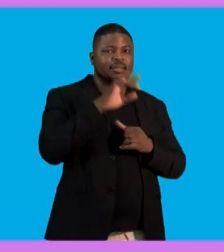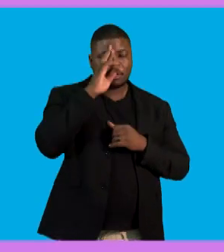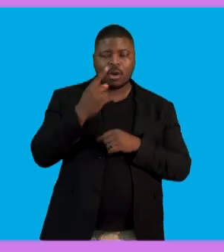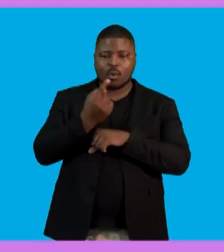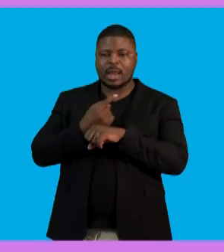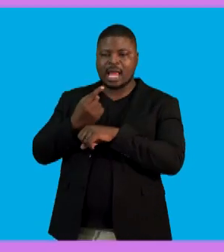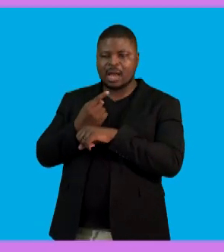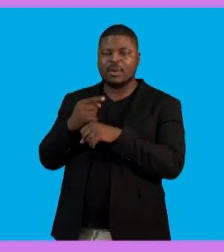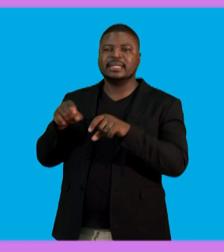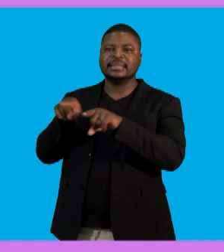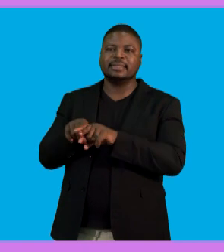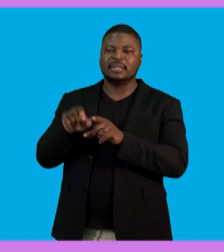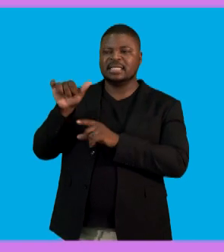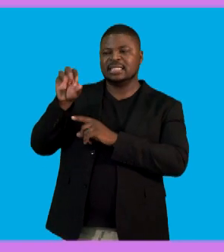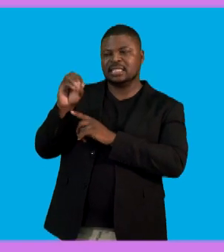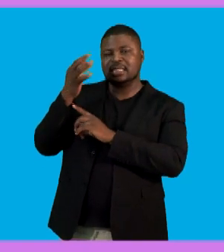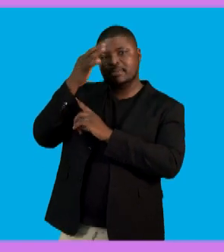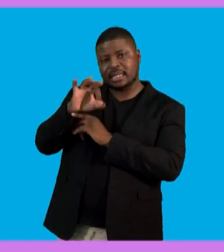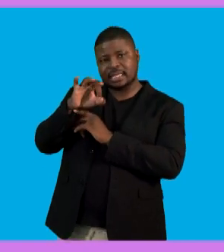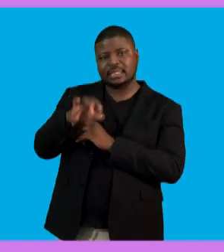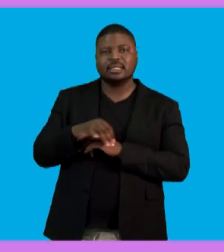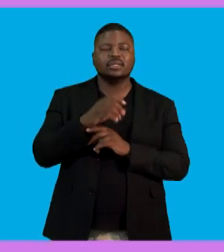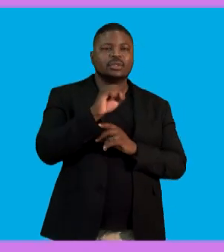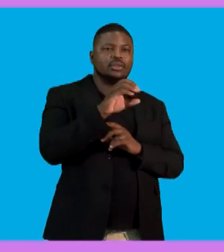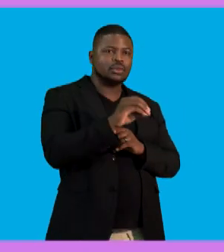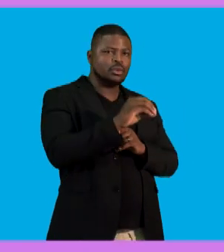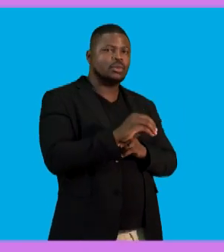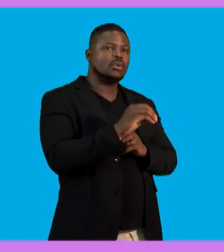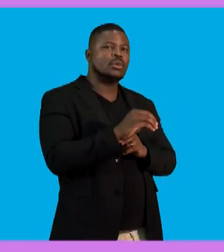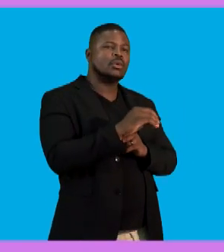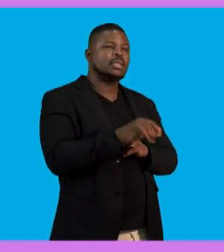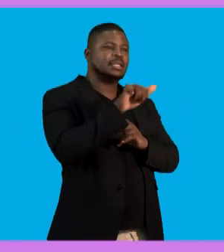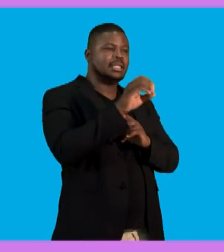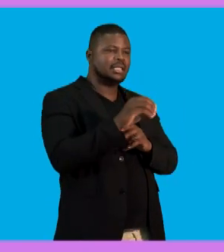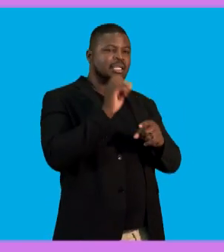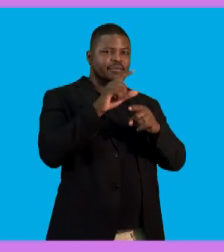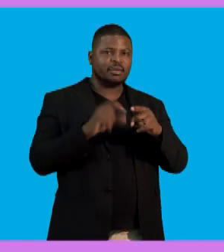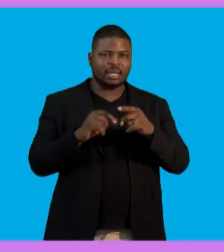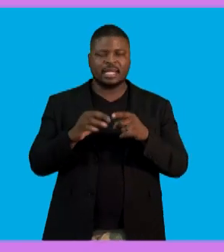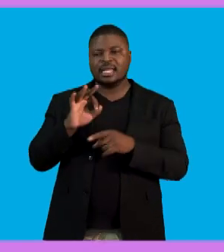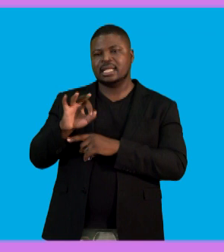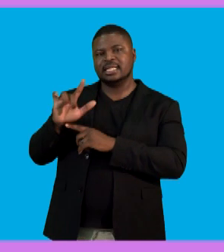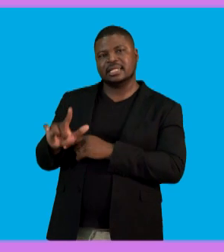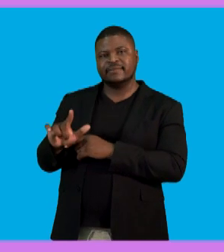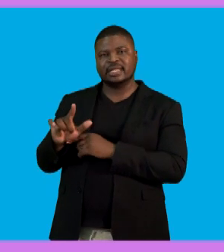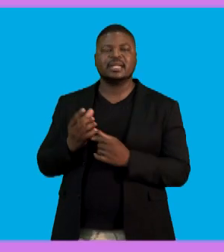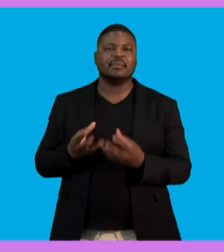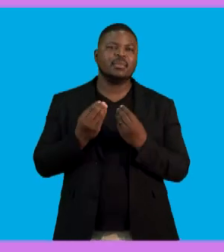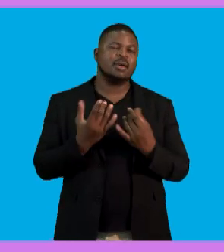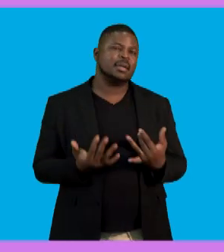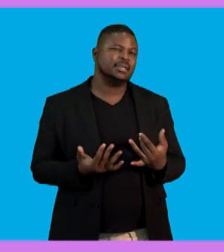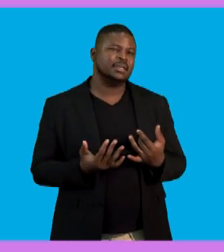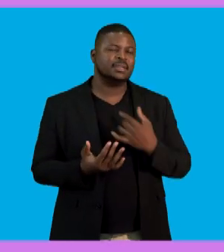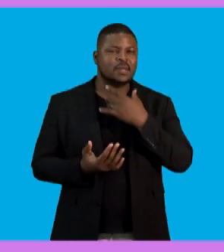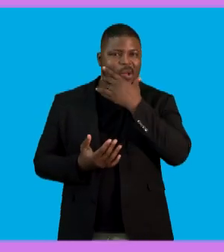is the same as 60 minutes. So we'll say 60 minus 37. What is 60 minus 37? You can use your calculator, so it's